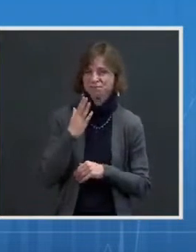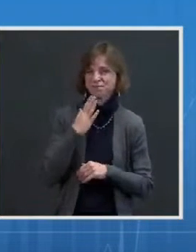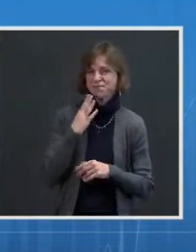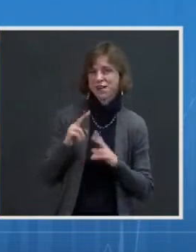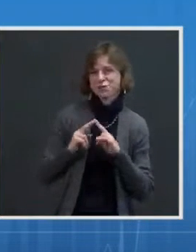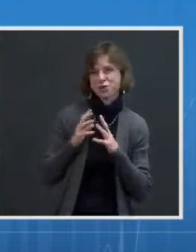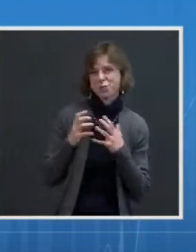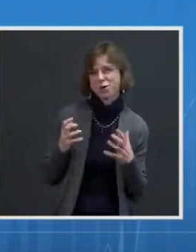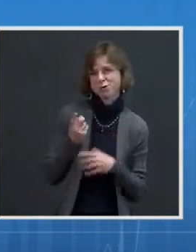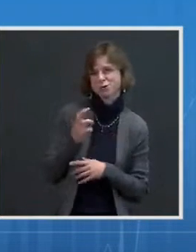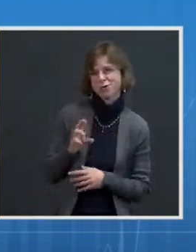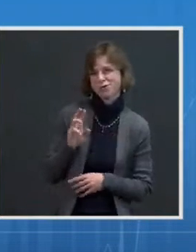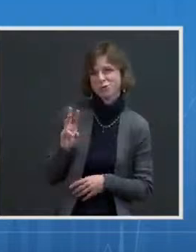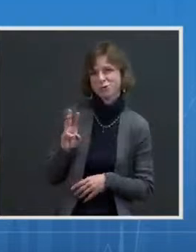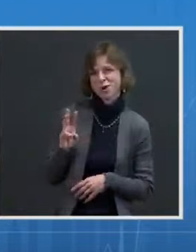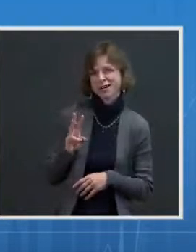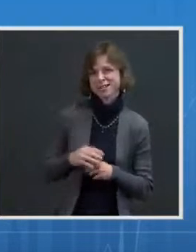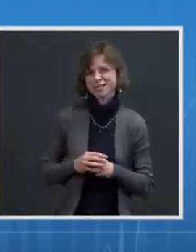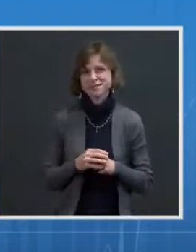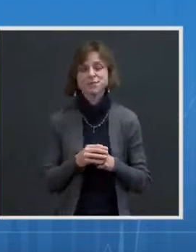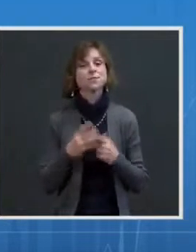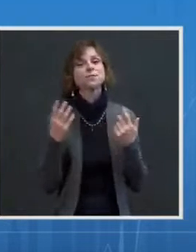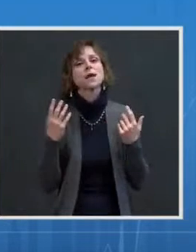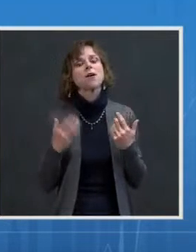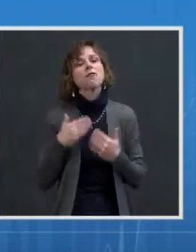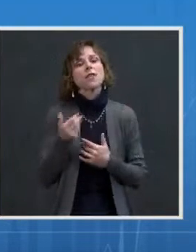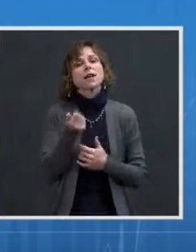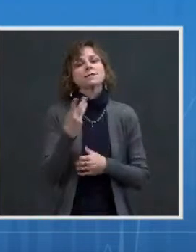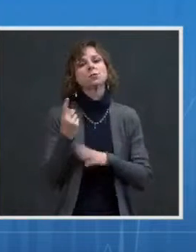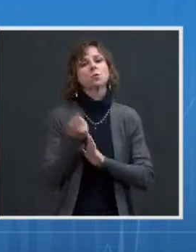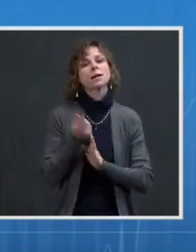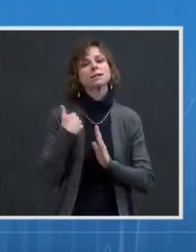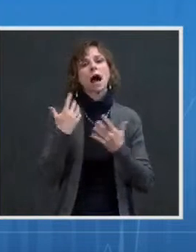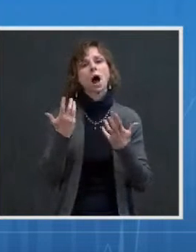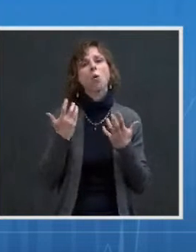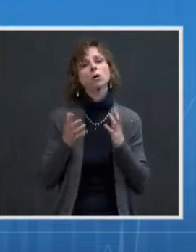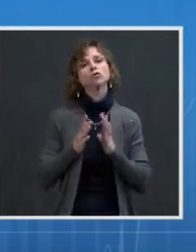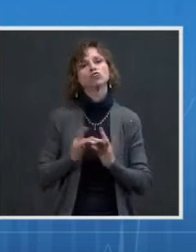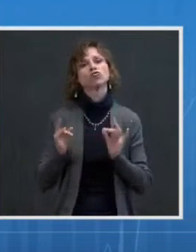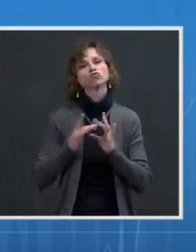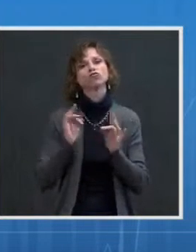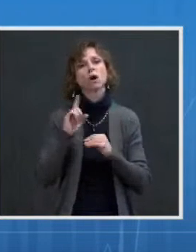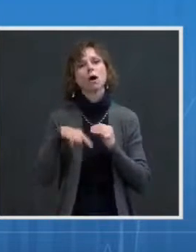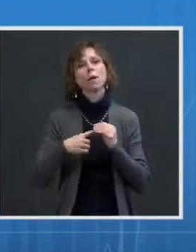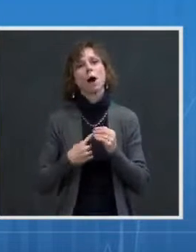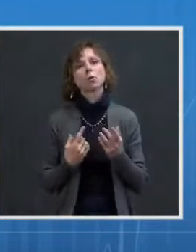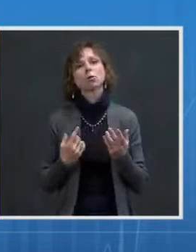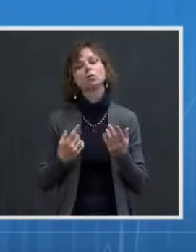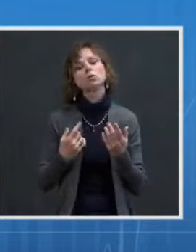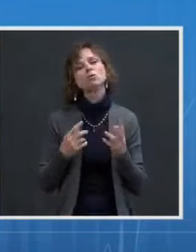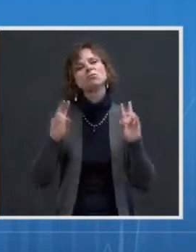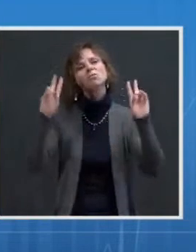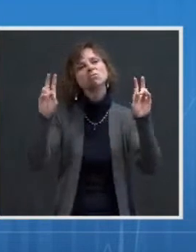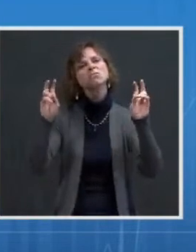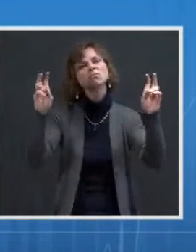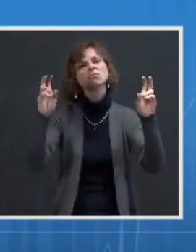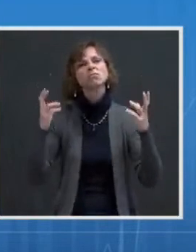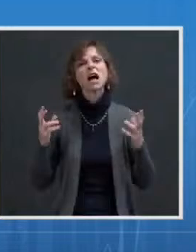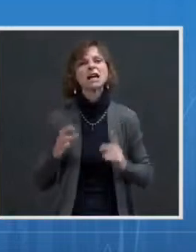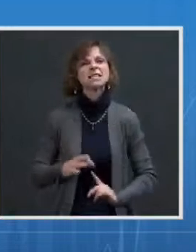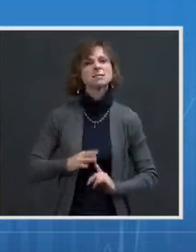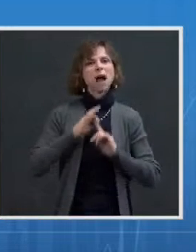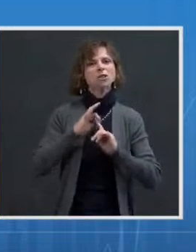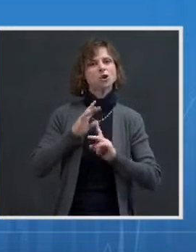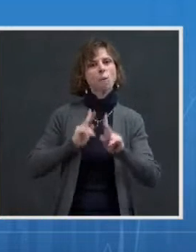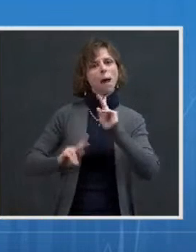much, Dr. Walensky. What I'd like to do over the next couple of minutes is talk a bit about what we refer to as special